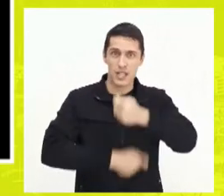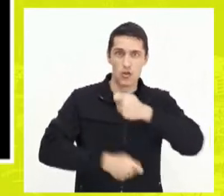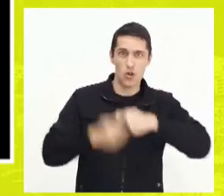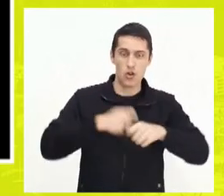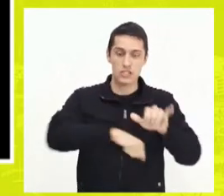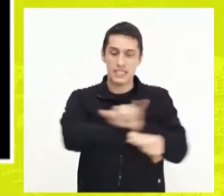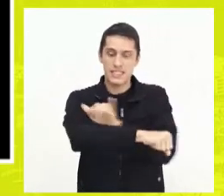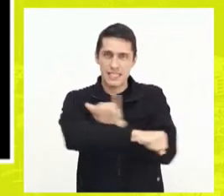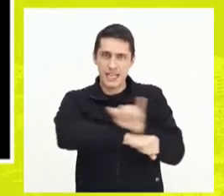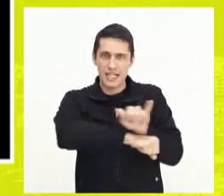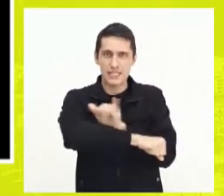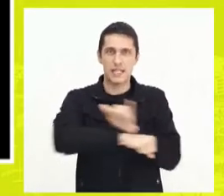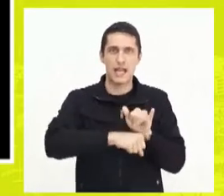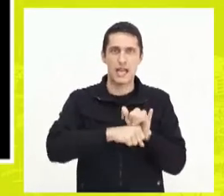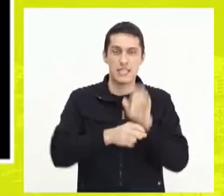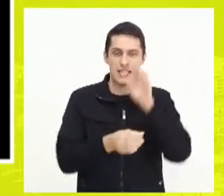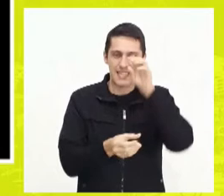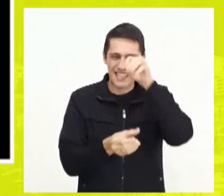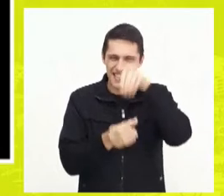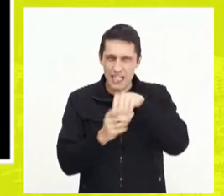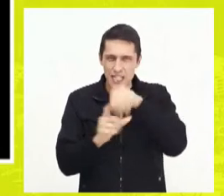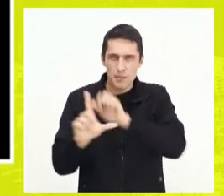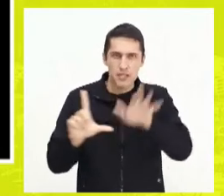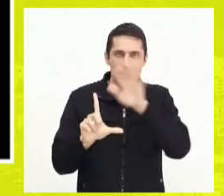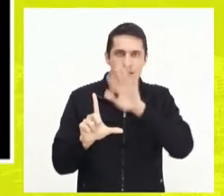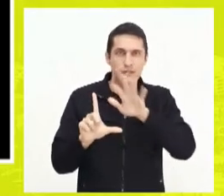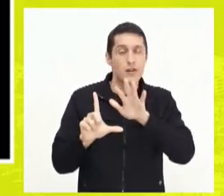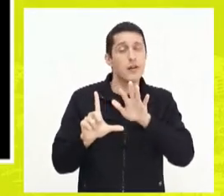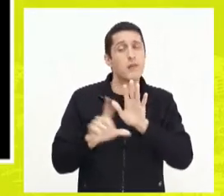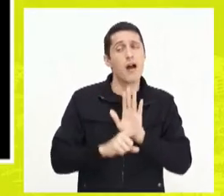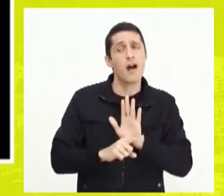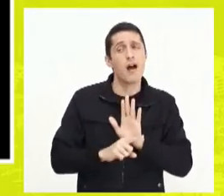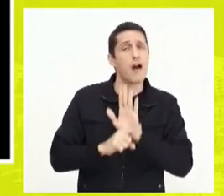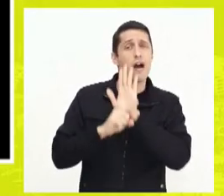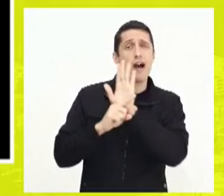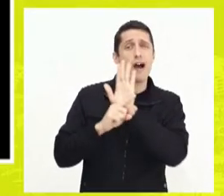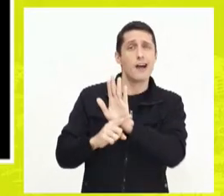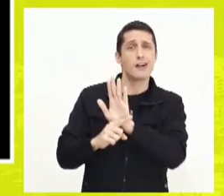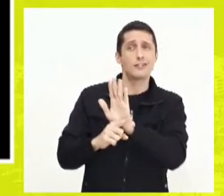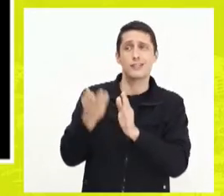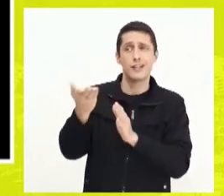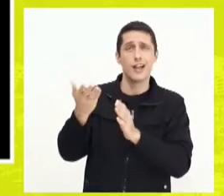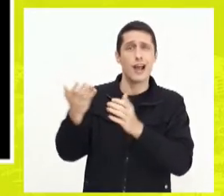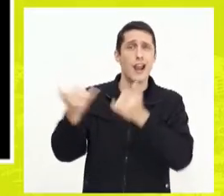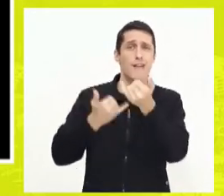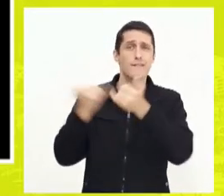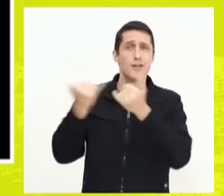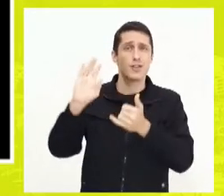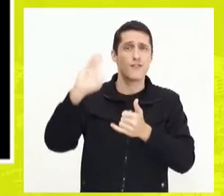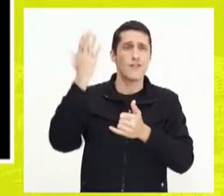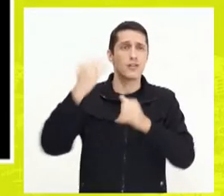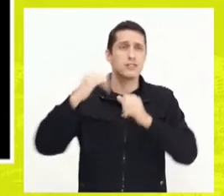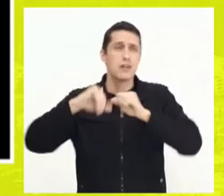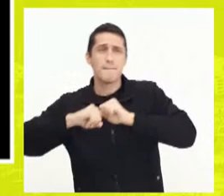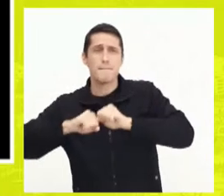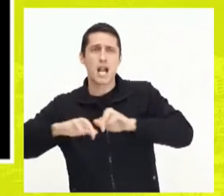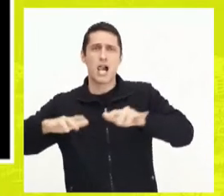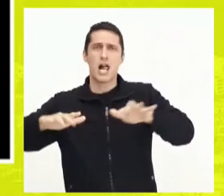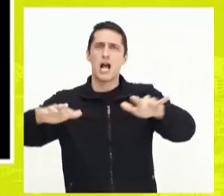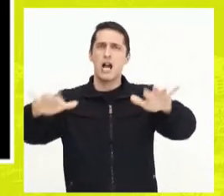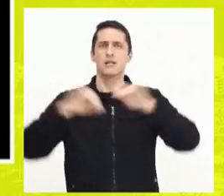are put technologically and the algorithms and so on they favor